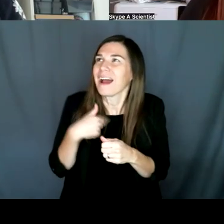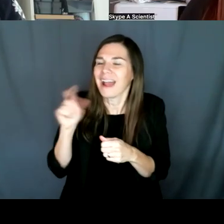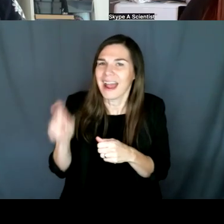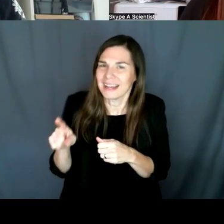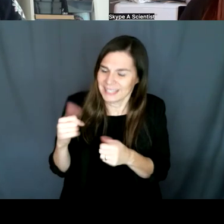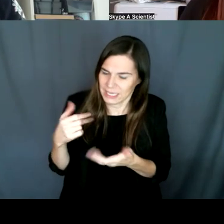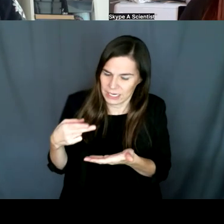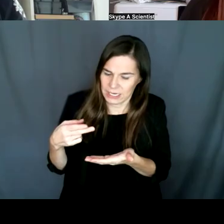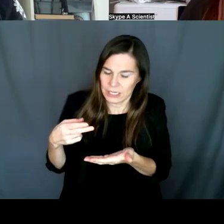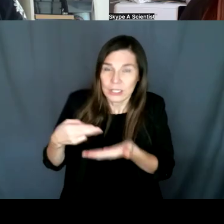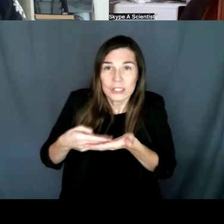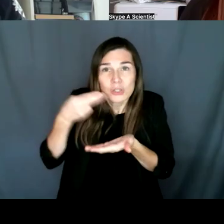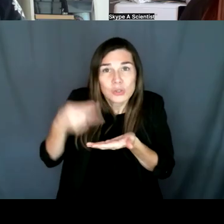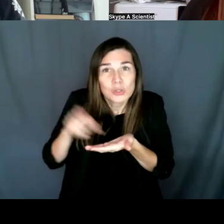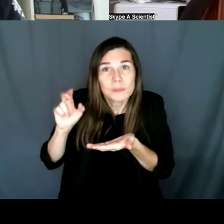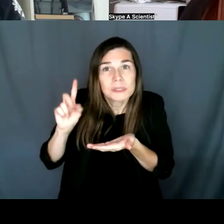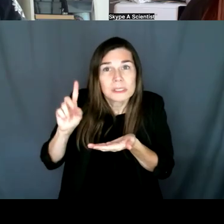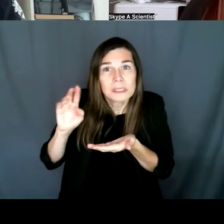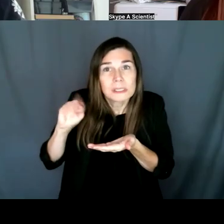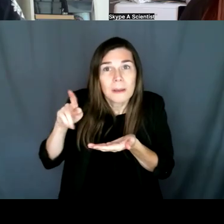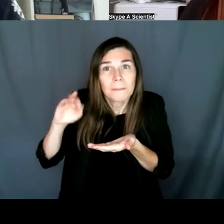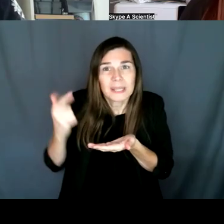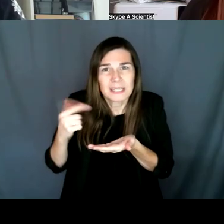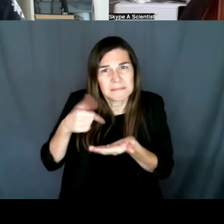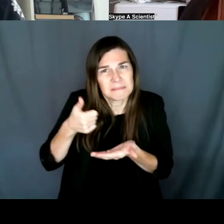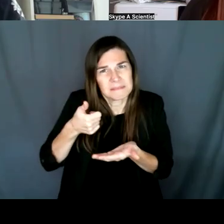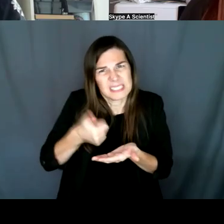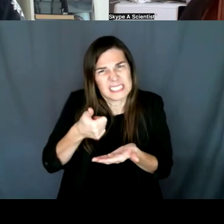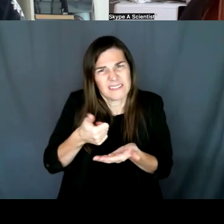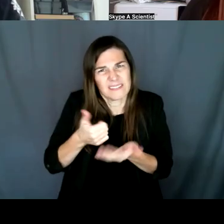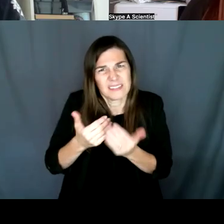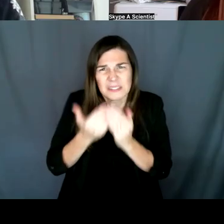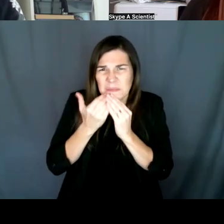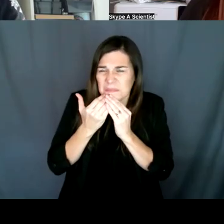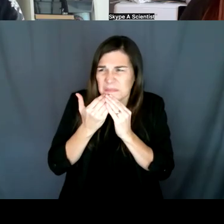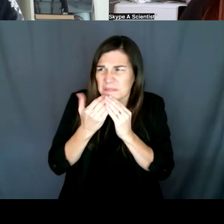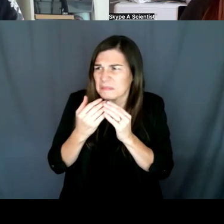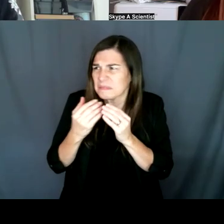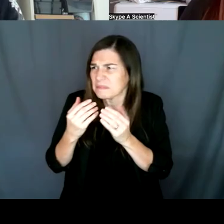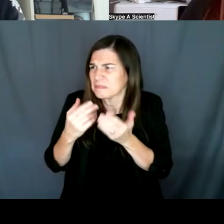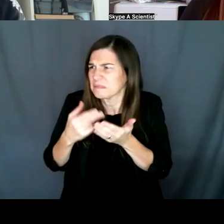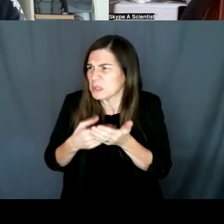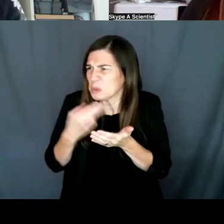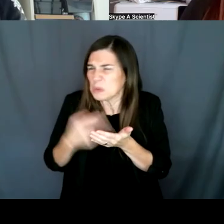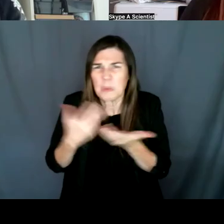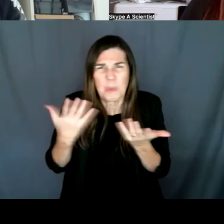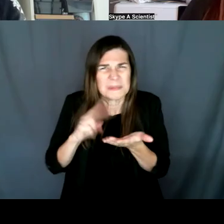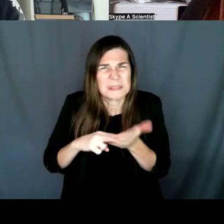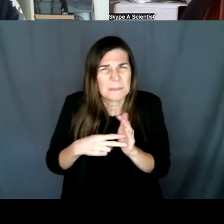soup dumpling, is that a sandwich or a soup? Or like, what is a soup dumpling?